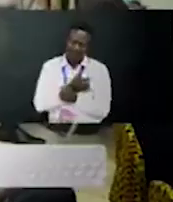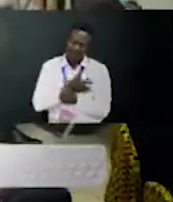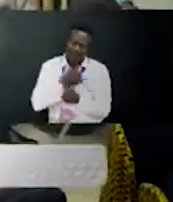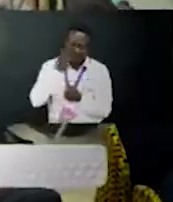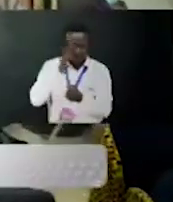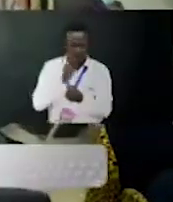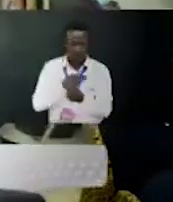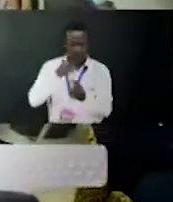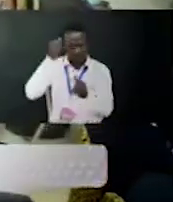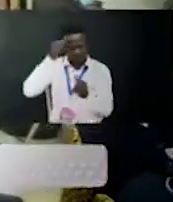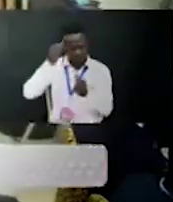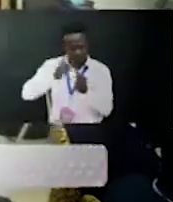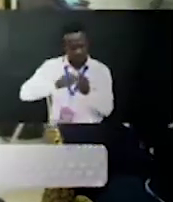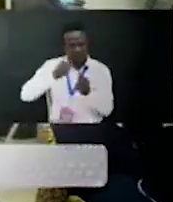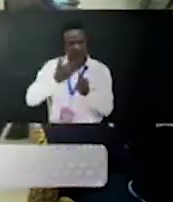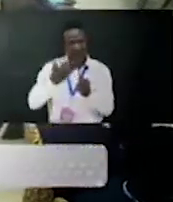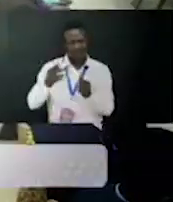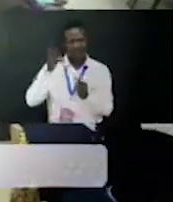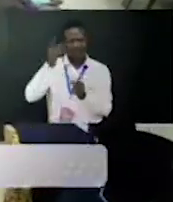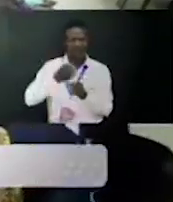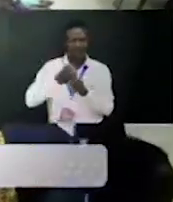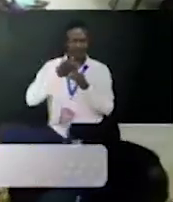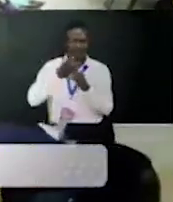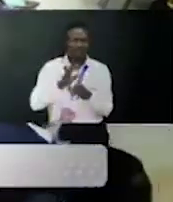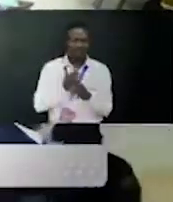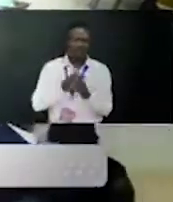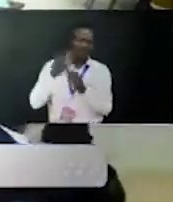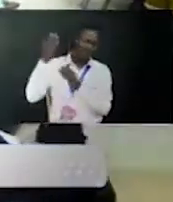everything. You saw us through